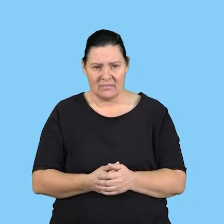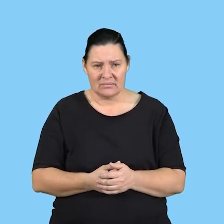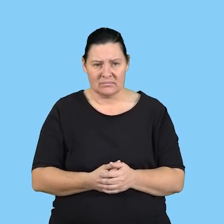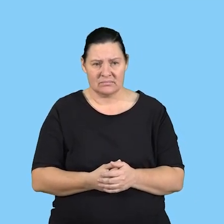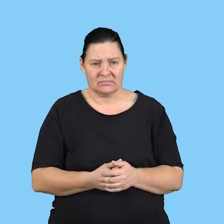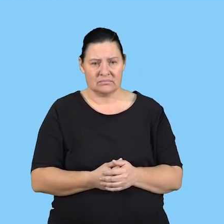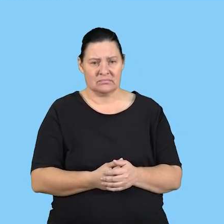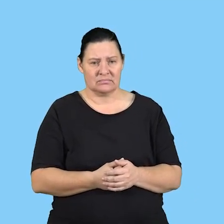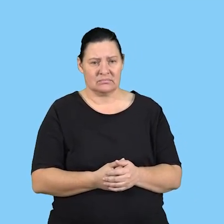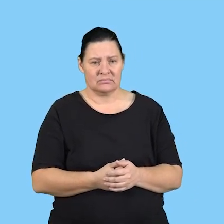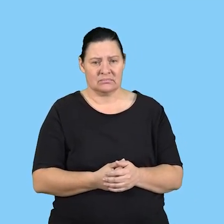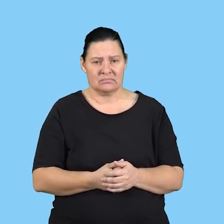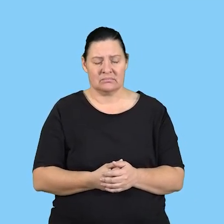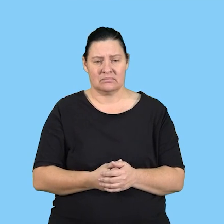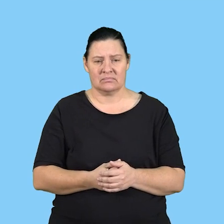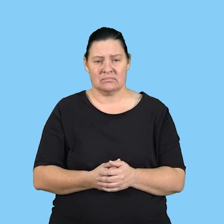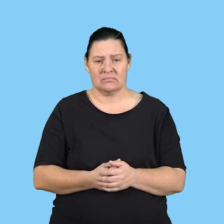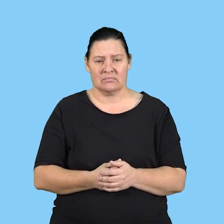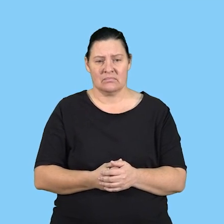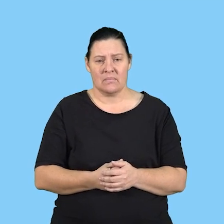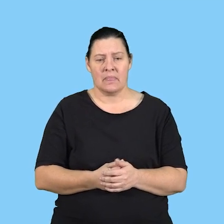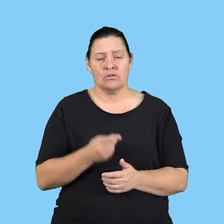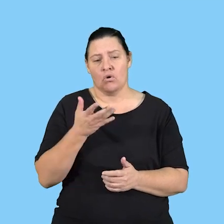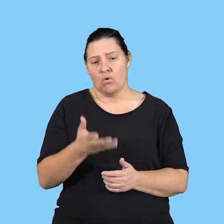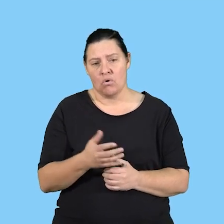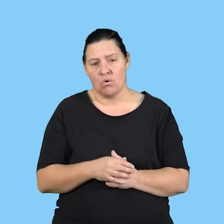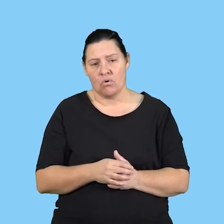for, okay? So there's your